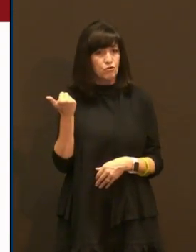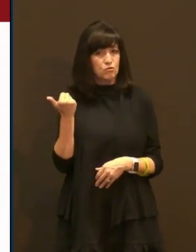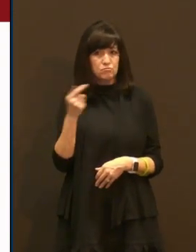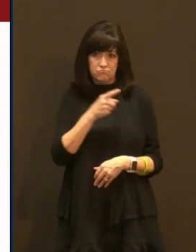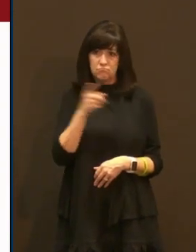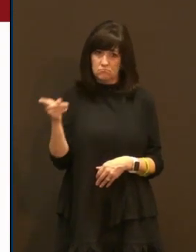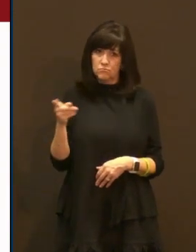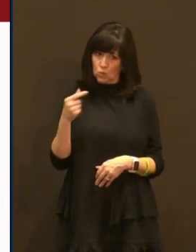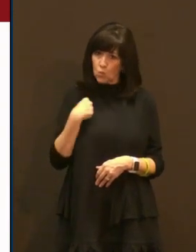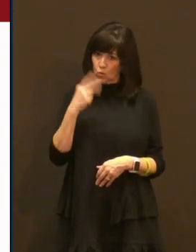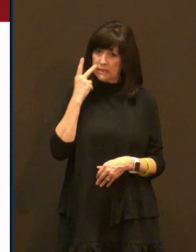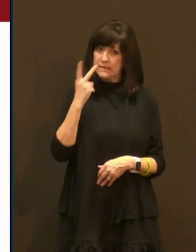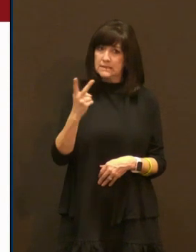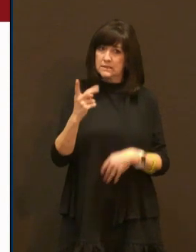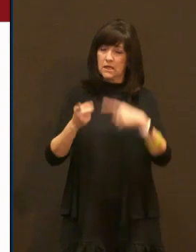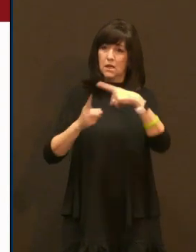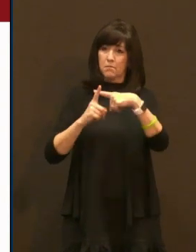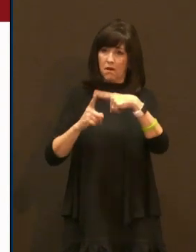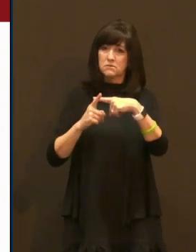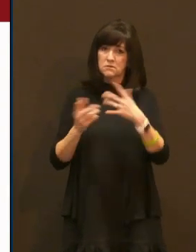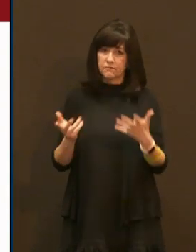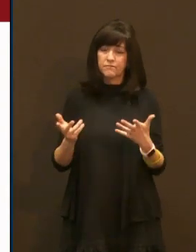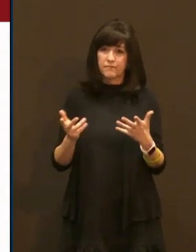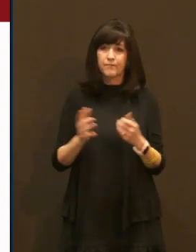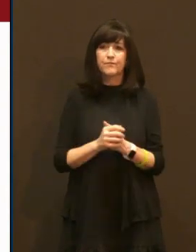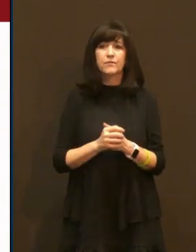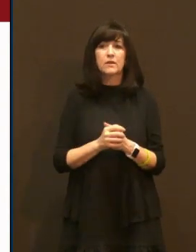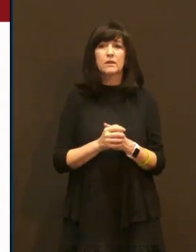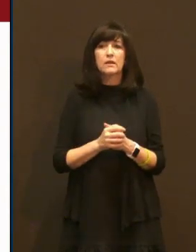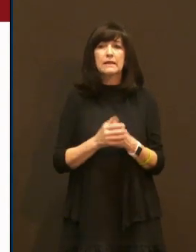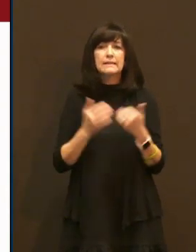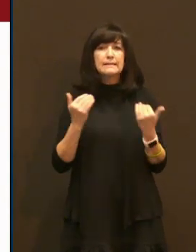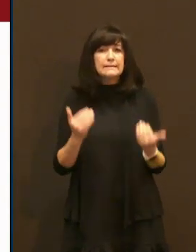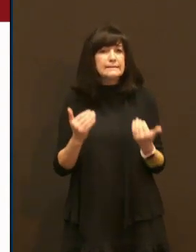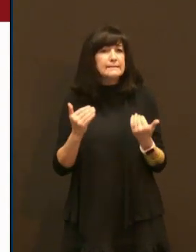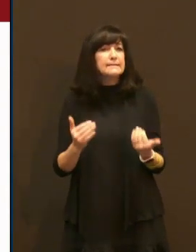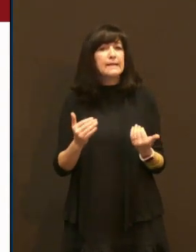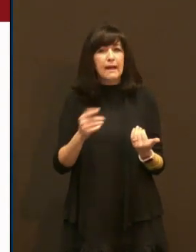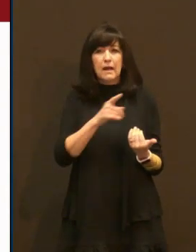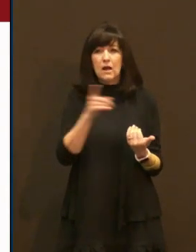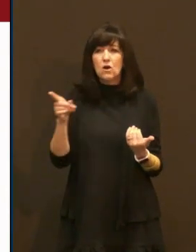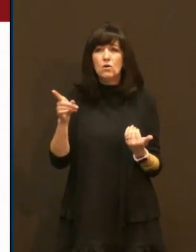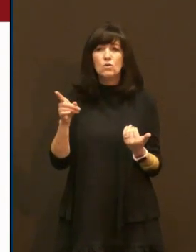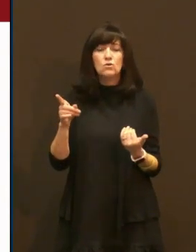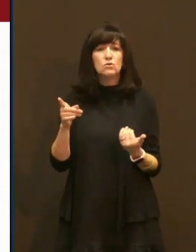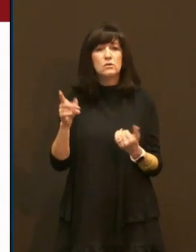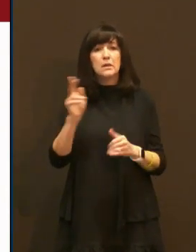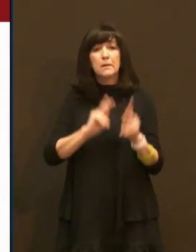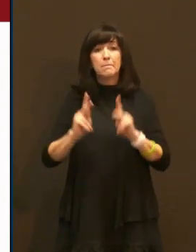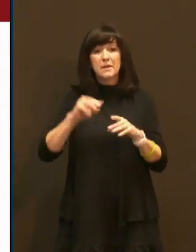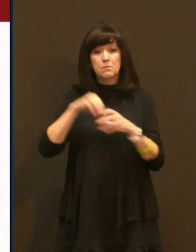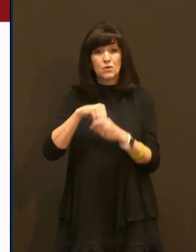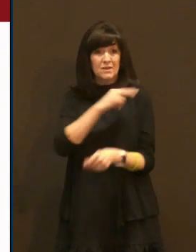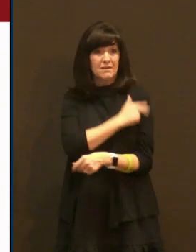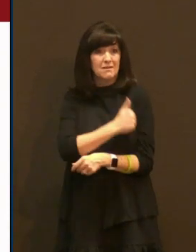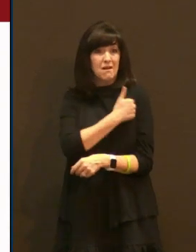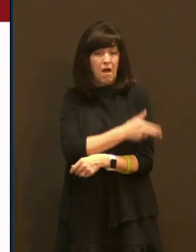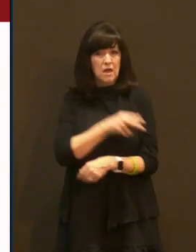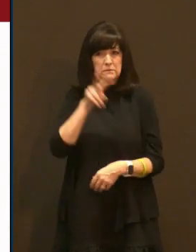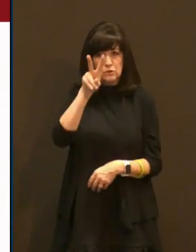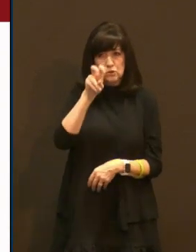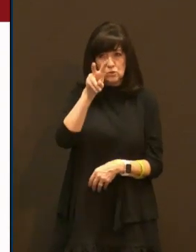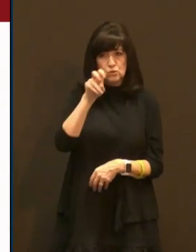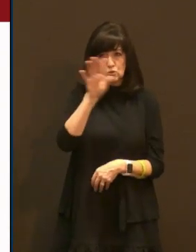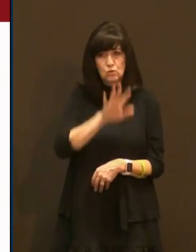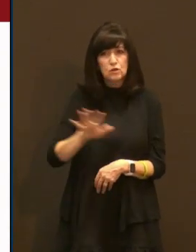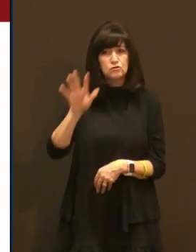seen that we've kind of leveled out at about 4,000 to 4,500 or something like that. I'm not sure that's an indicator